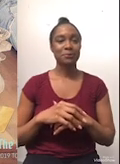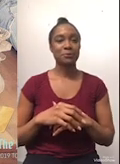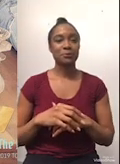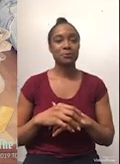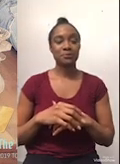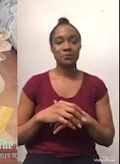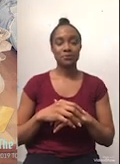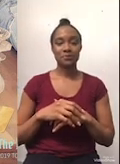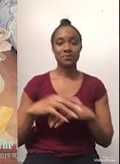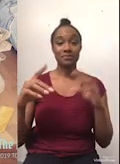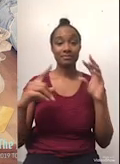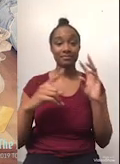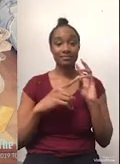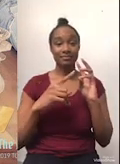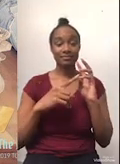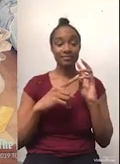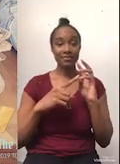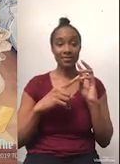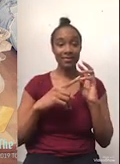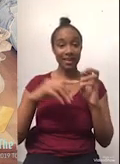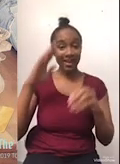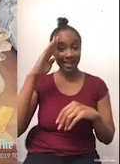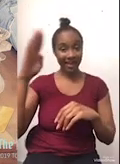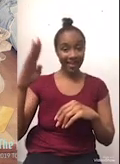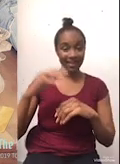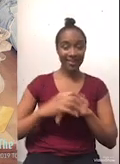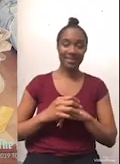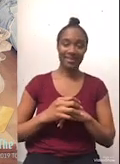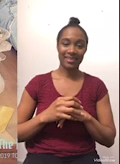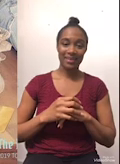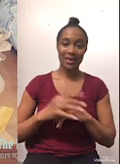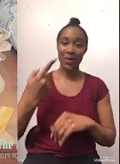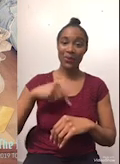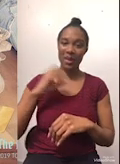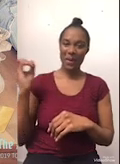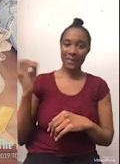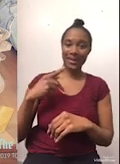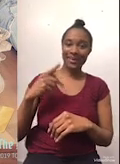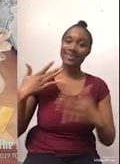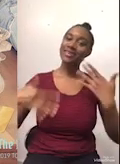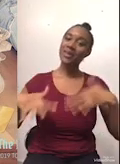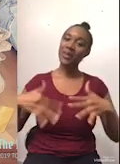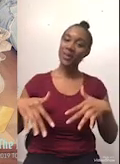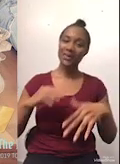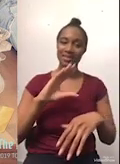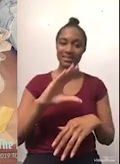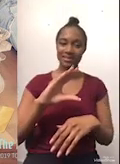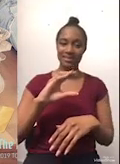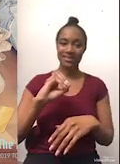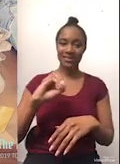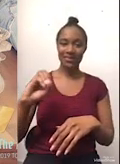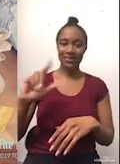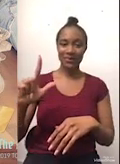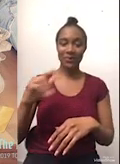Sun-Yul, Hello, this is Sun-Yul of Uptension. We are back wearing cool suits. Please check out our